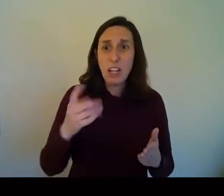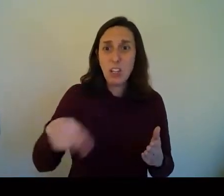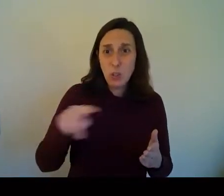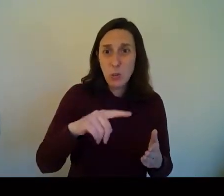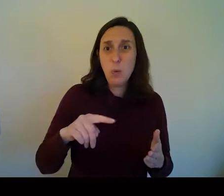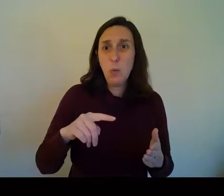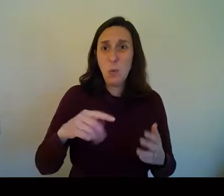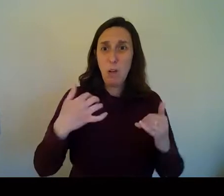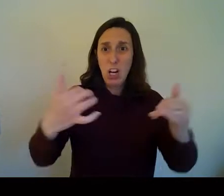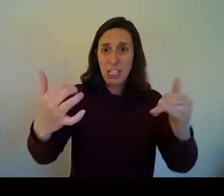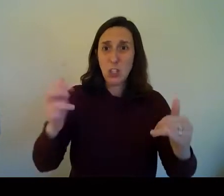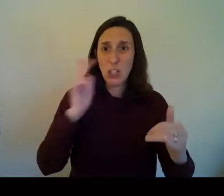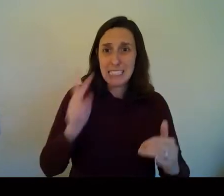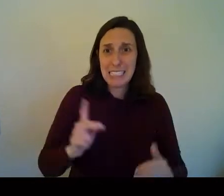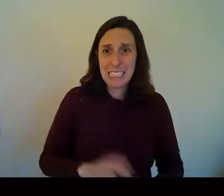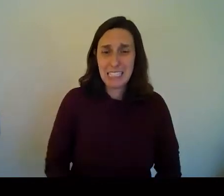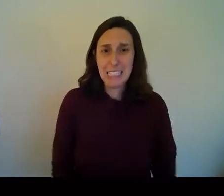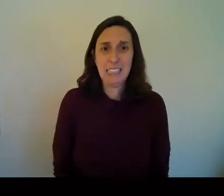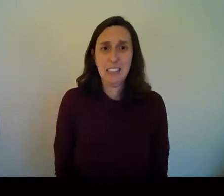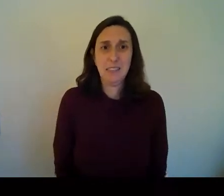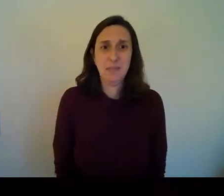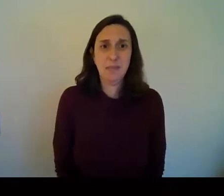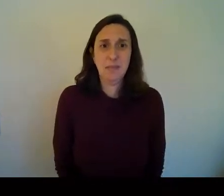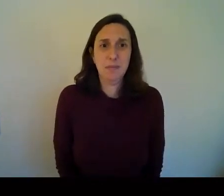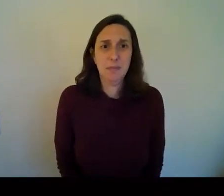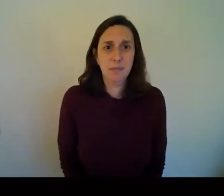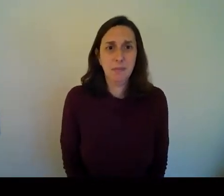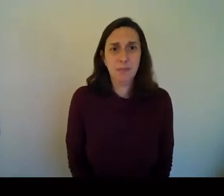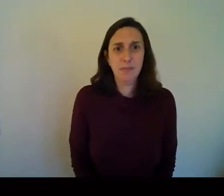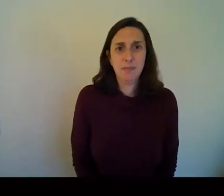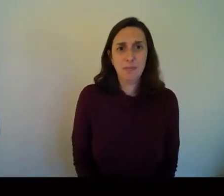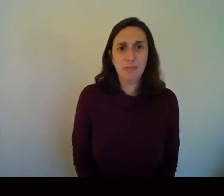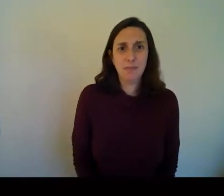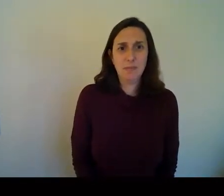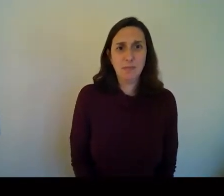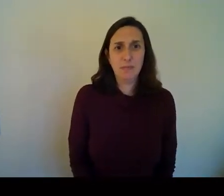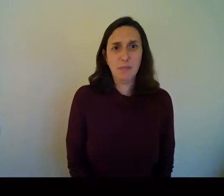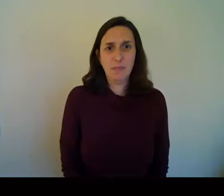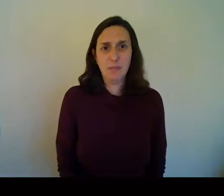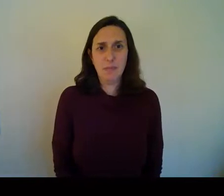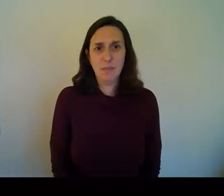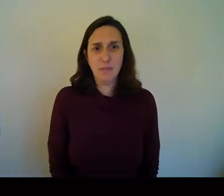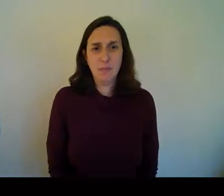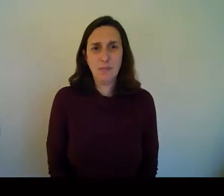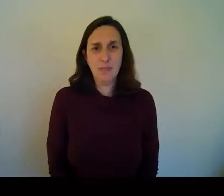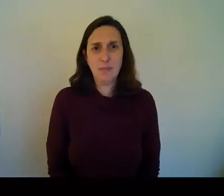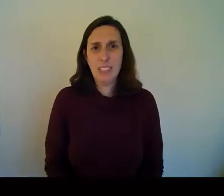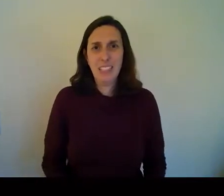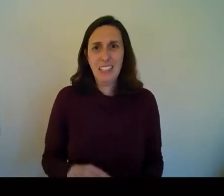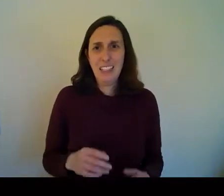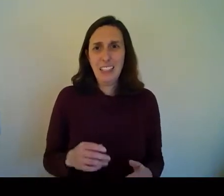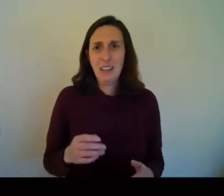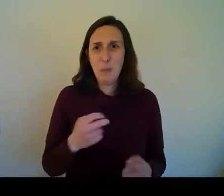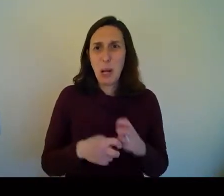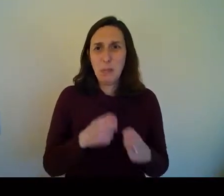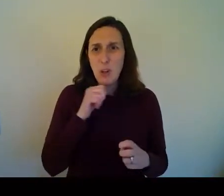think it has to do with the way I switch windows. And it doesn't happen all the time. If it happened all the time, I could figure out the button clicker, the thing I'm doing